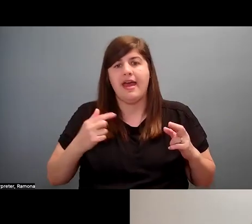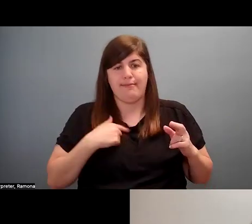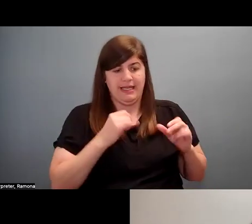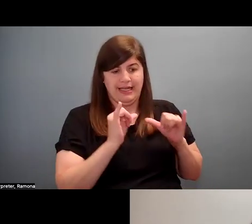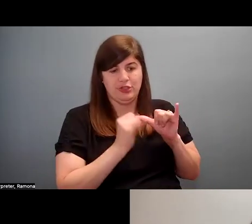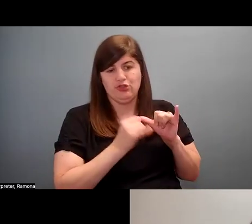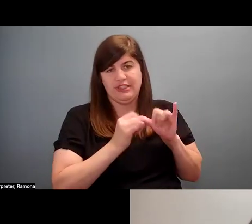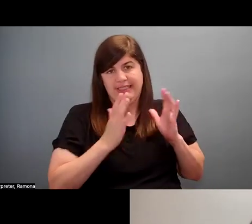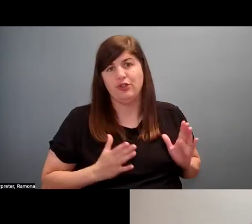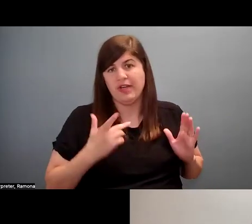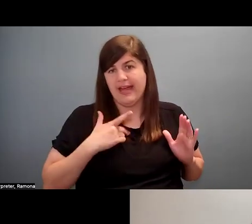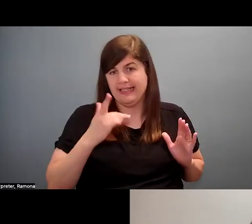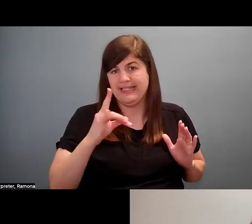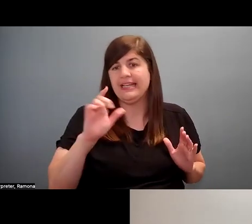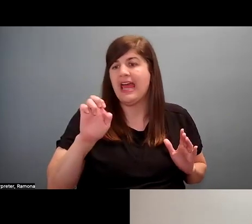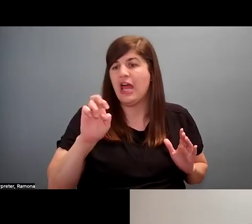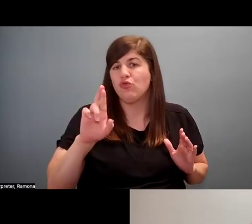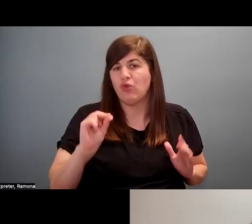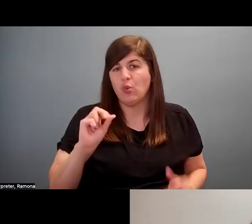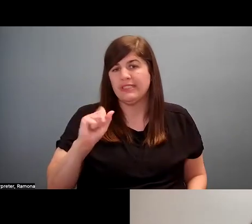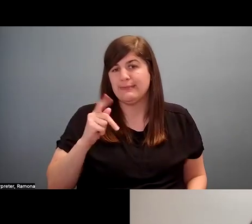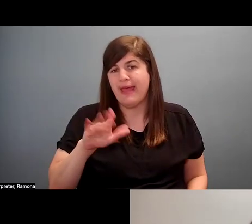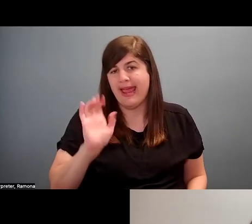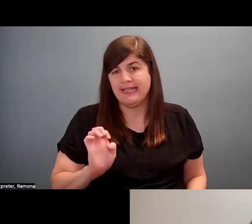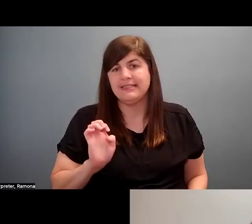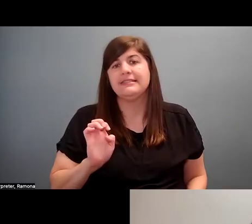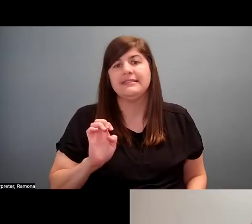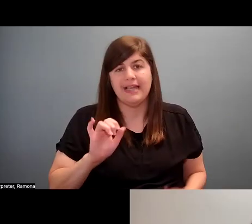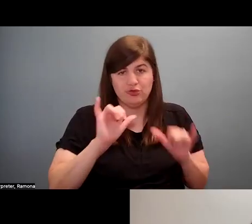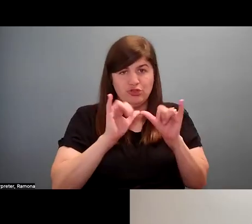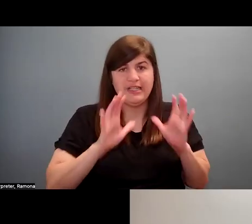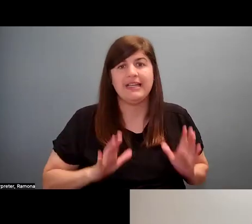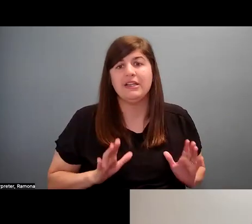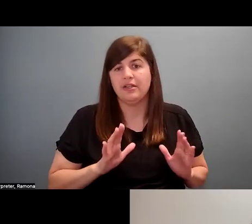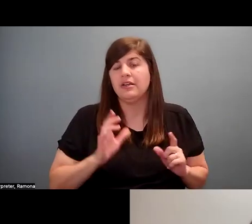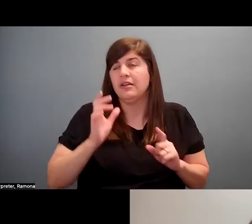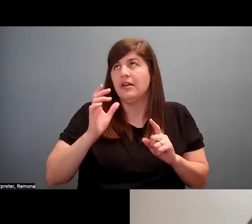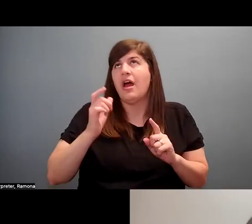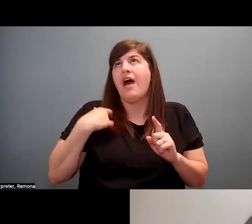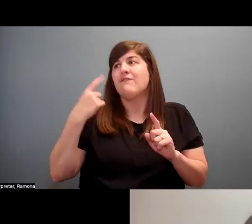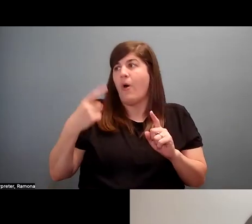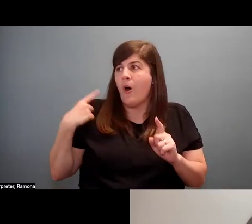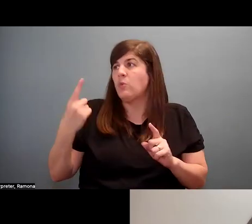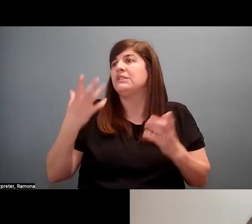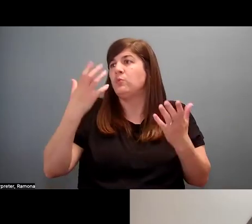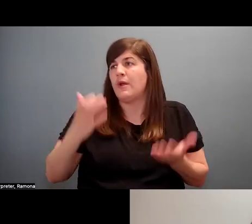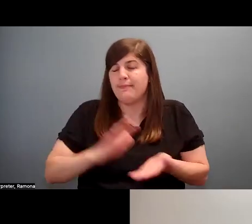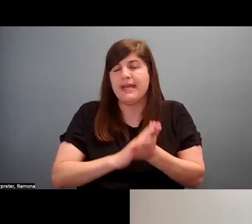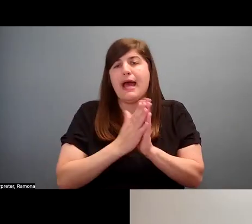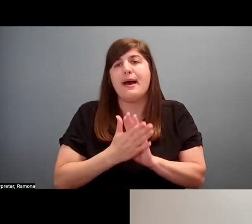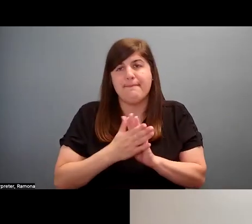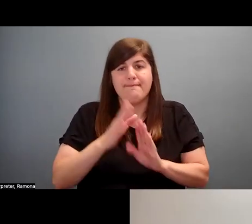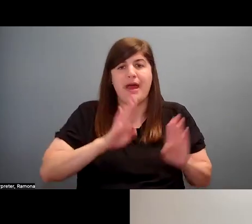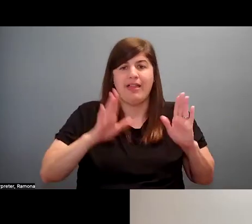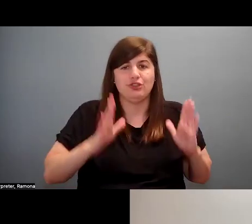by trade. I did aerospace engineering, so airplanes and such, but I've always wanted to be a marine biologist. So I was kind of an engineer who wanted to